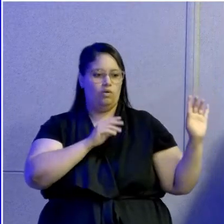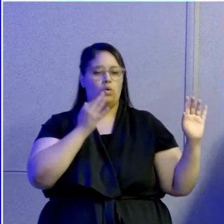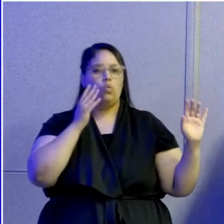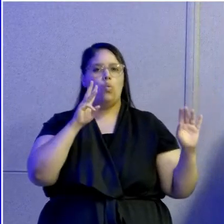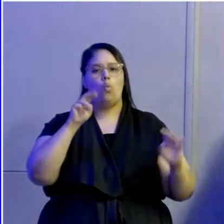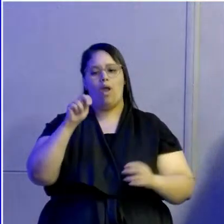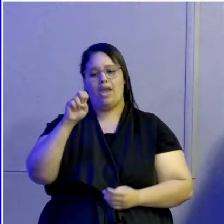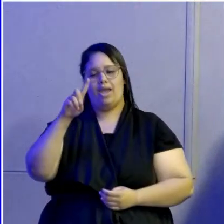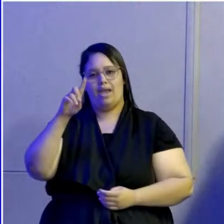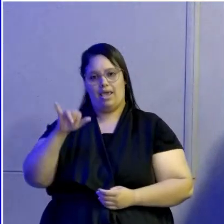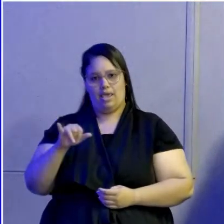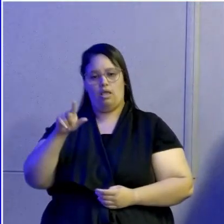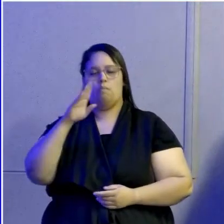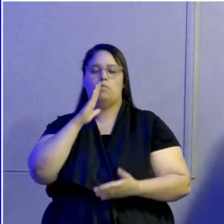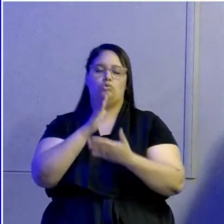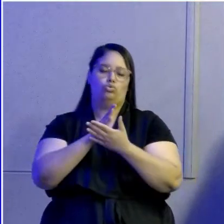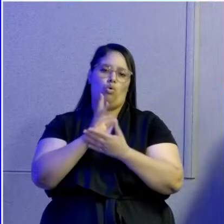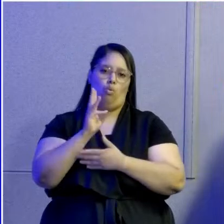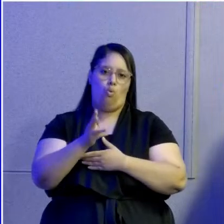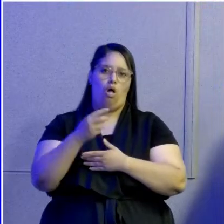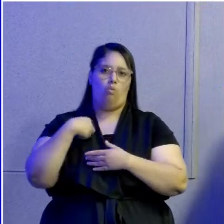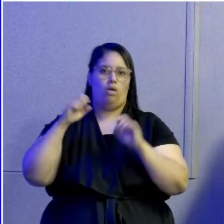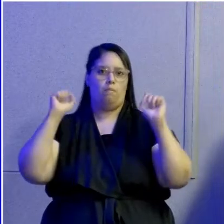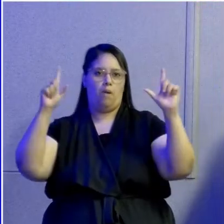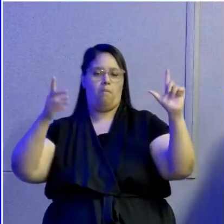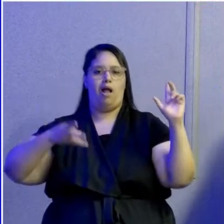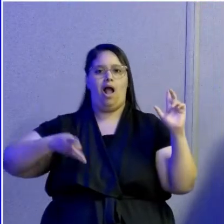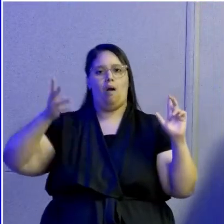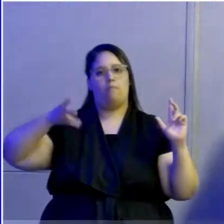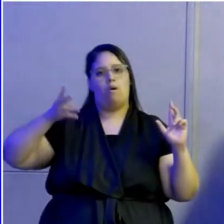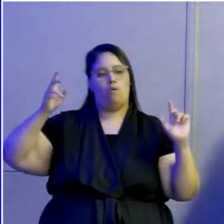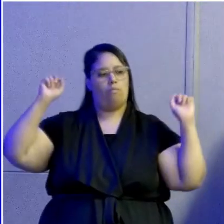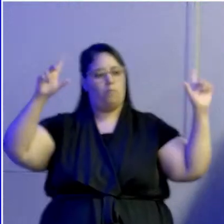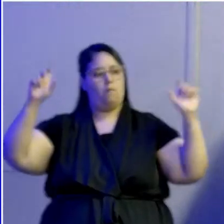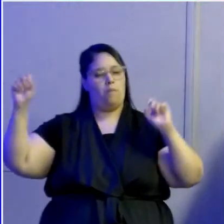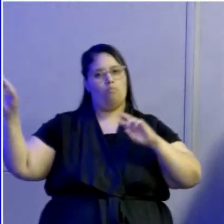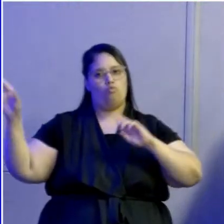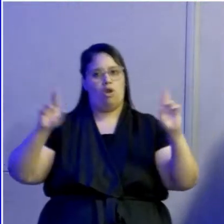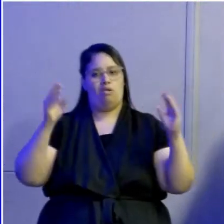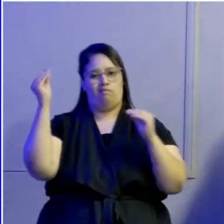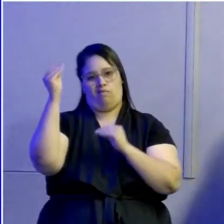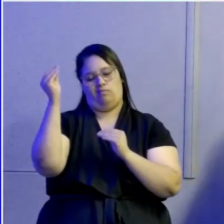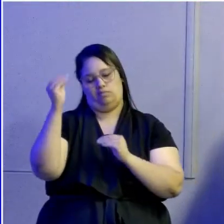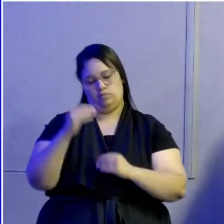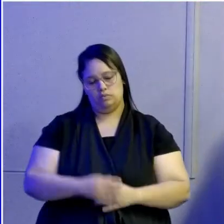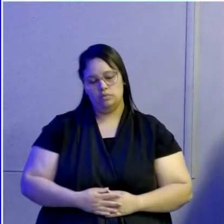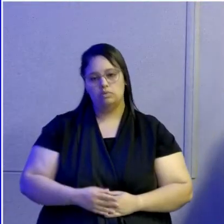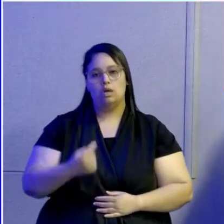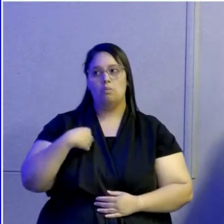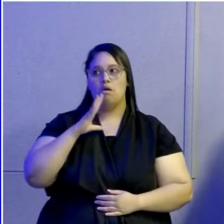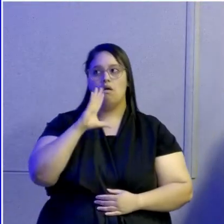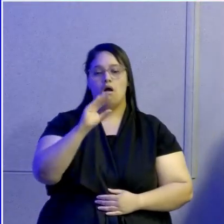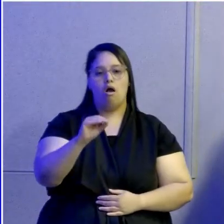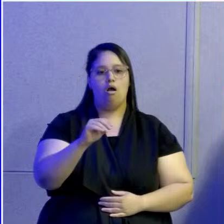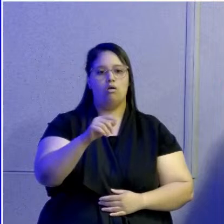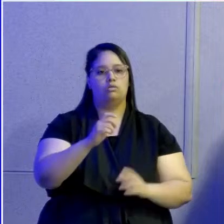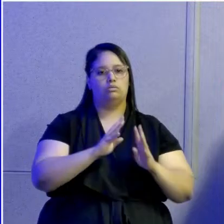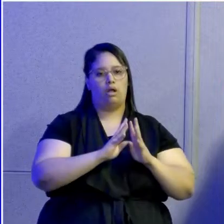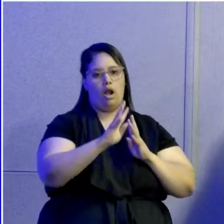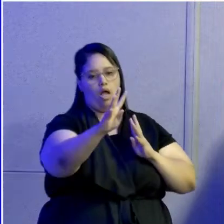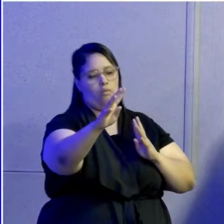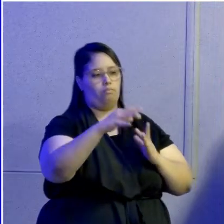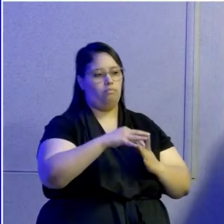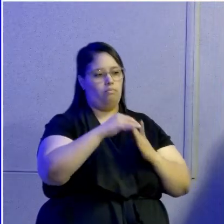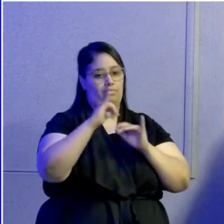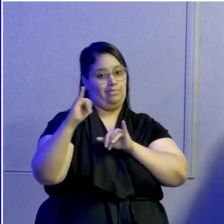Wendy I think in particular, and they will make sure that we upload that to the screen so that it's ready for this afternoon. I'm going to ask our dignitaries to just